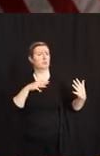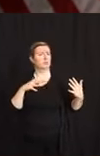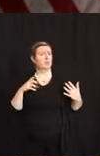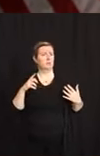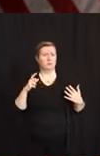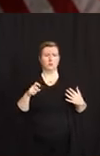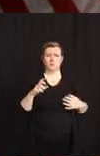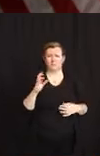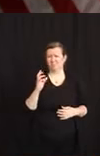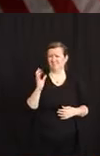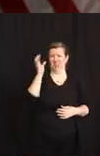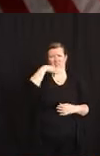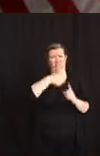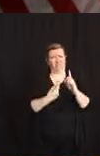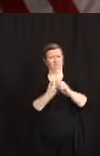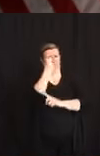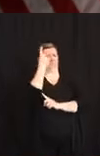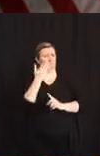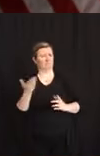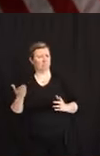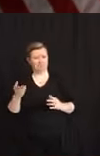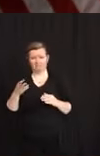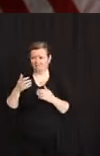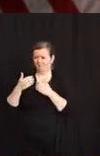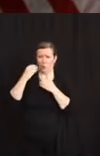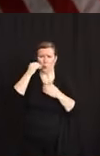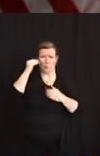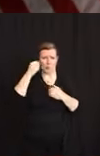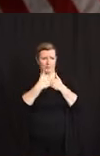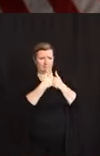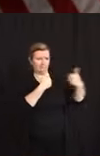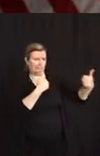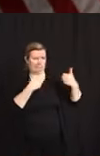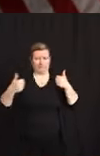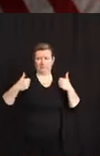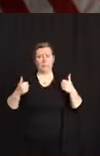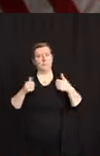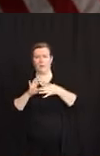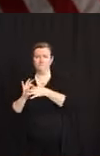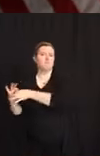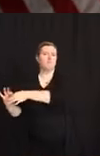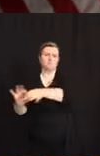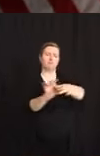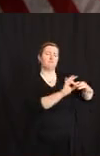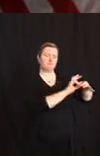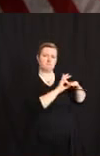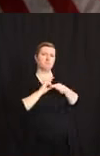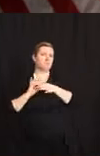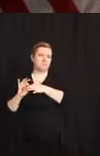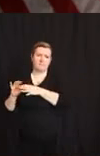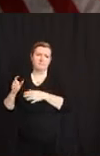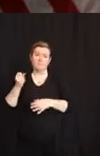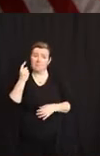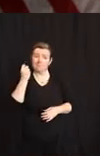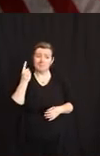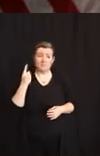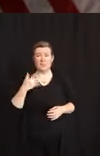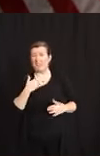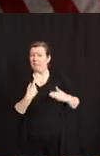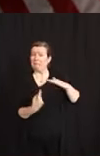taking place, even though we're all staying away from each other. But to Pat's point, that doesn't apply to everybody. Folks with mental